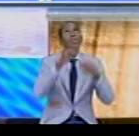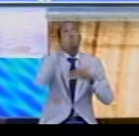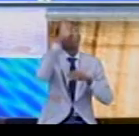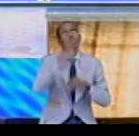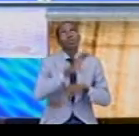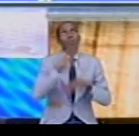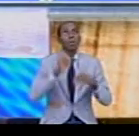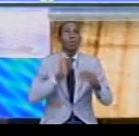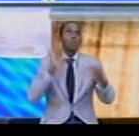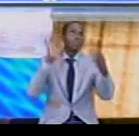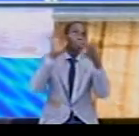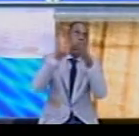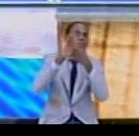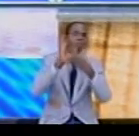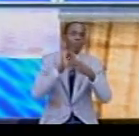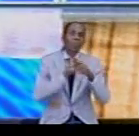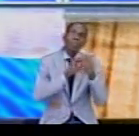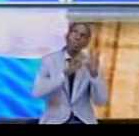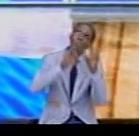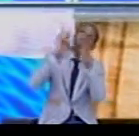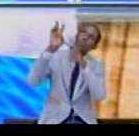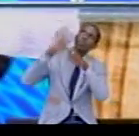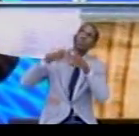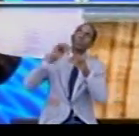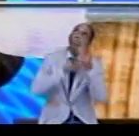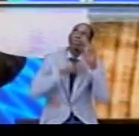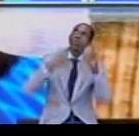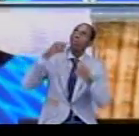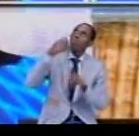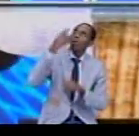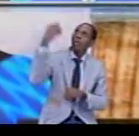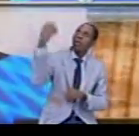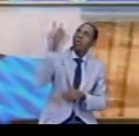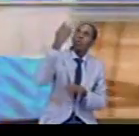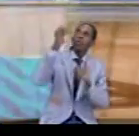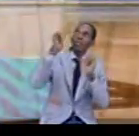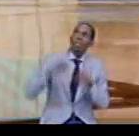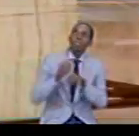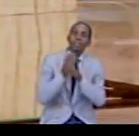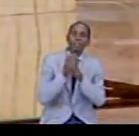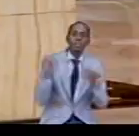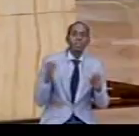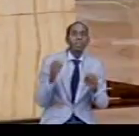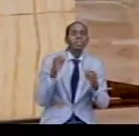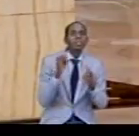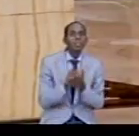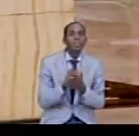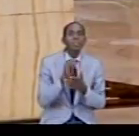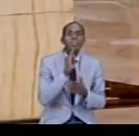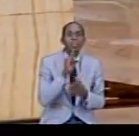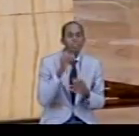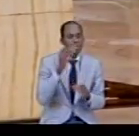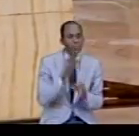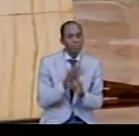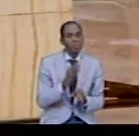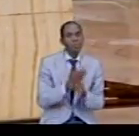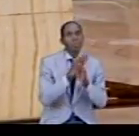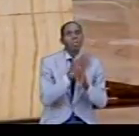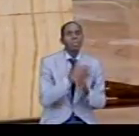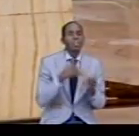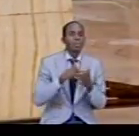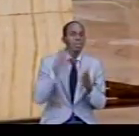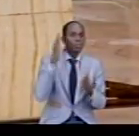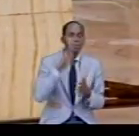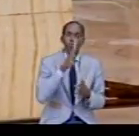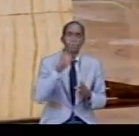cleach I look to the Lord who alone can save the spirit full and it will be fruitful to you